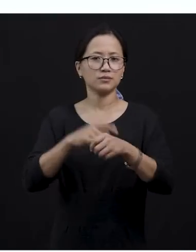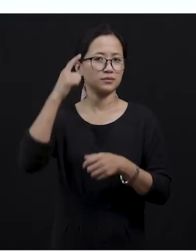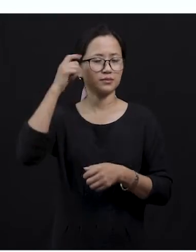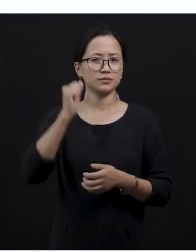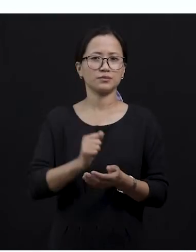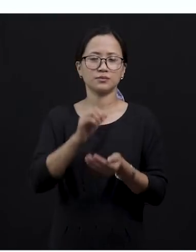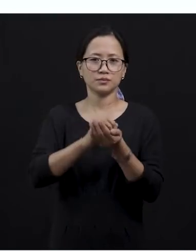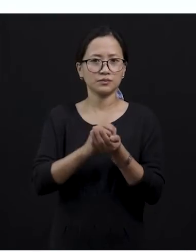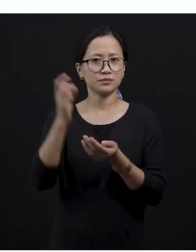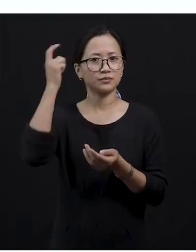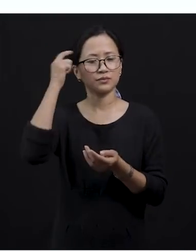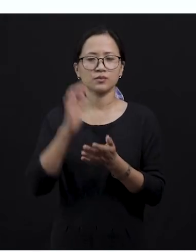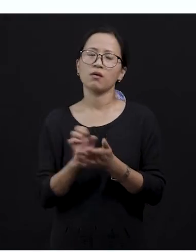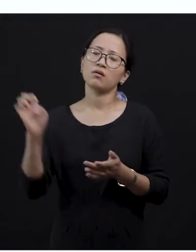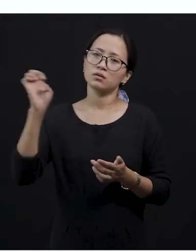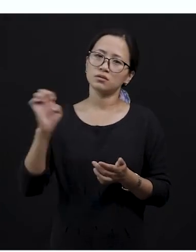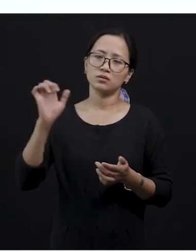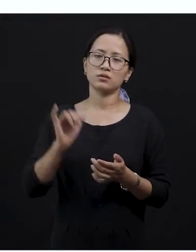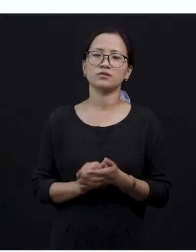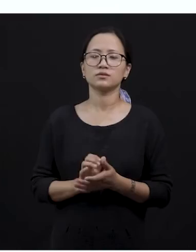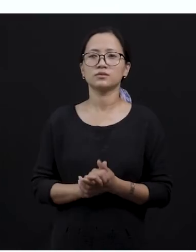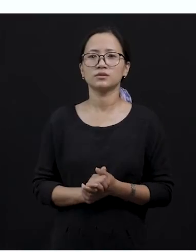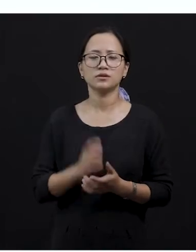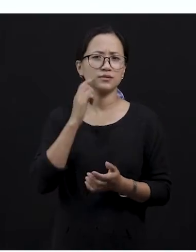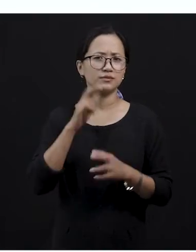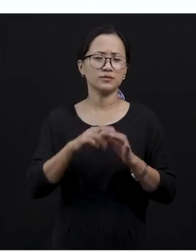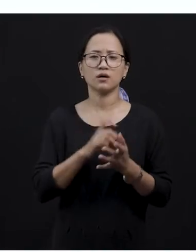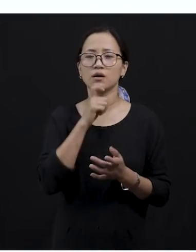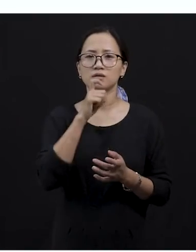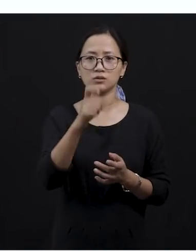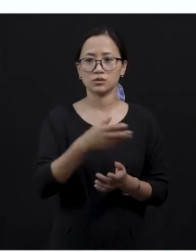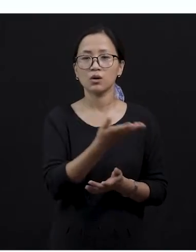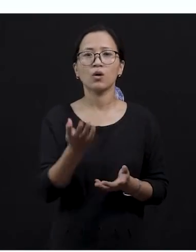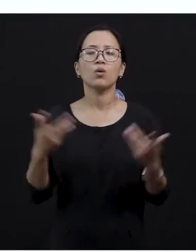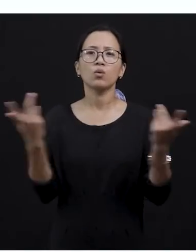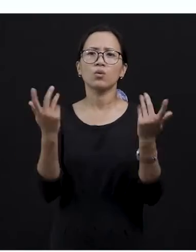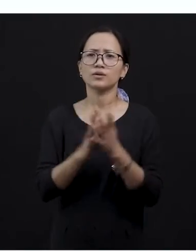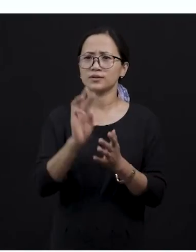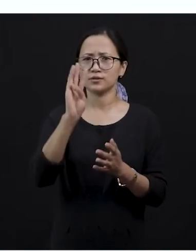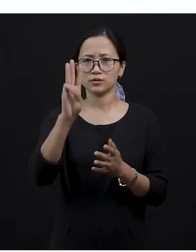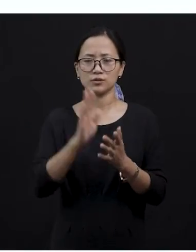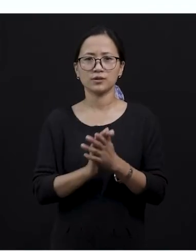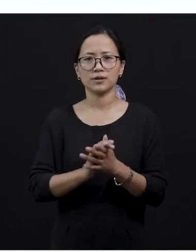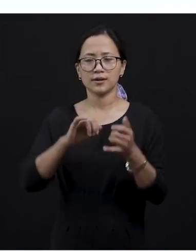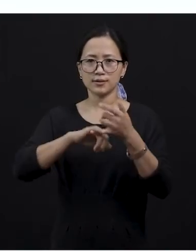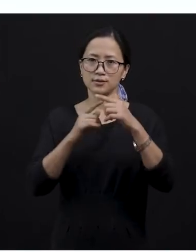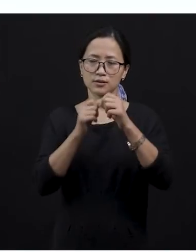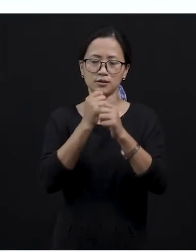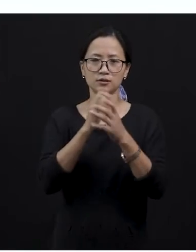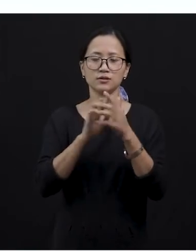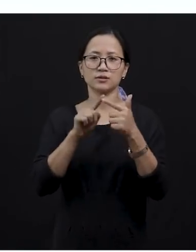keep this in your mind forever, okay? If anybody asks you, what are the three states of